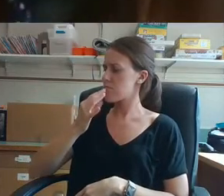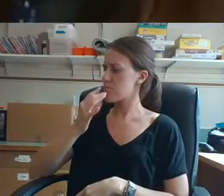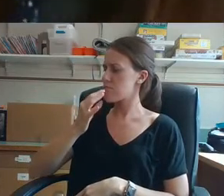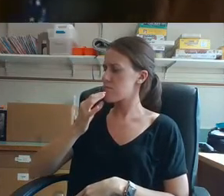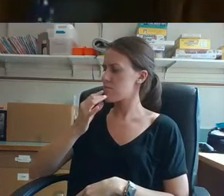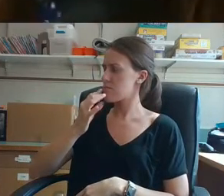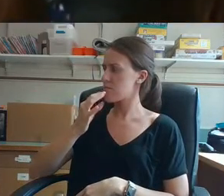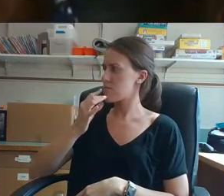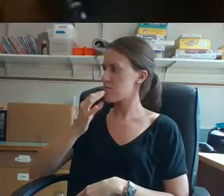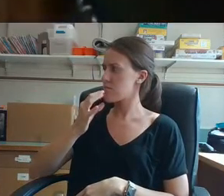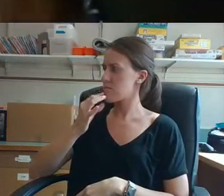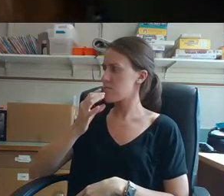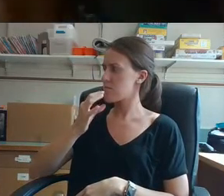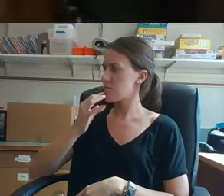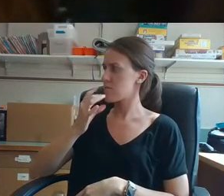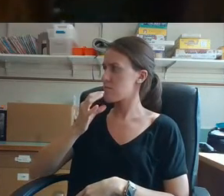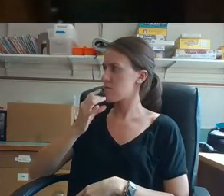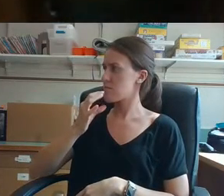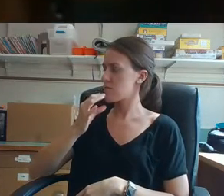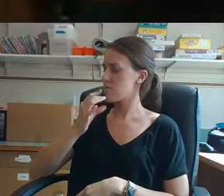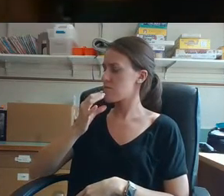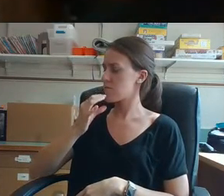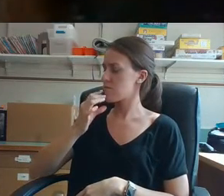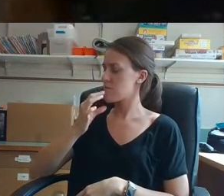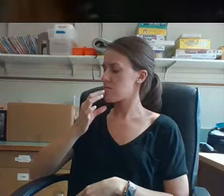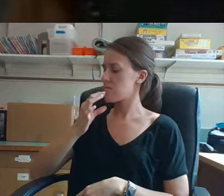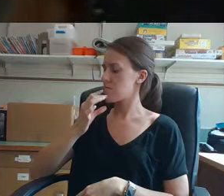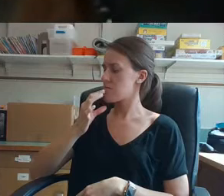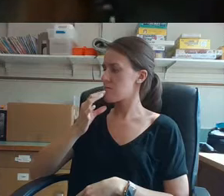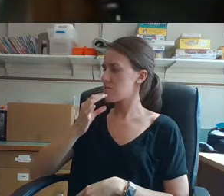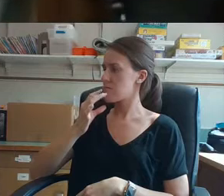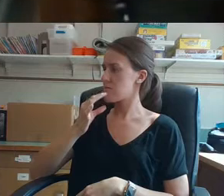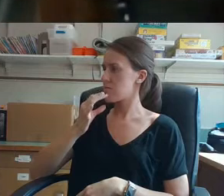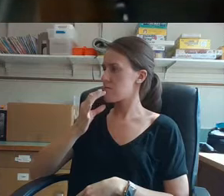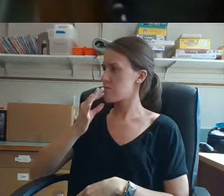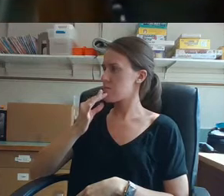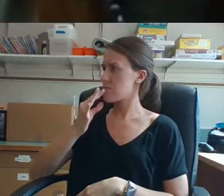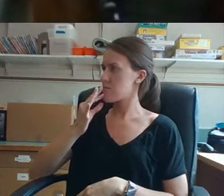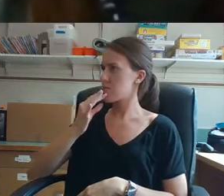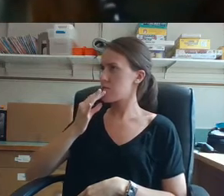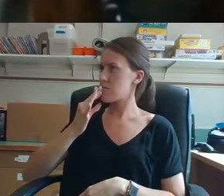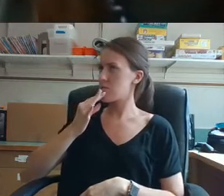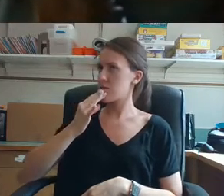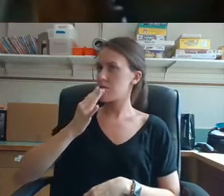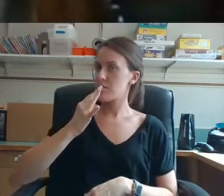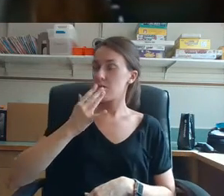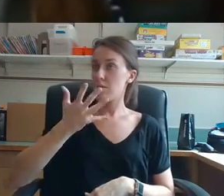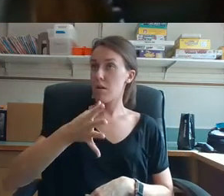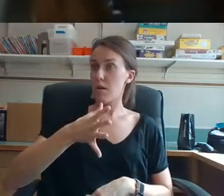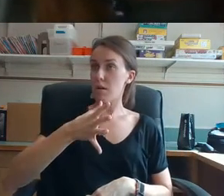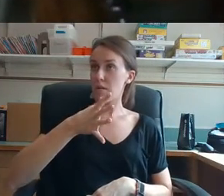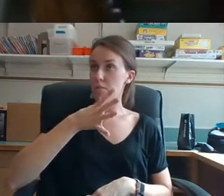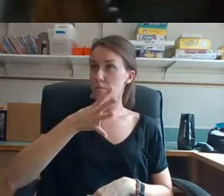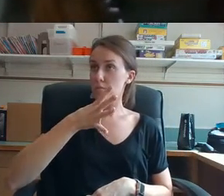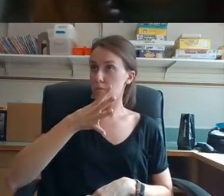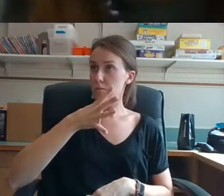someday. Stray day. Another rhyming word. But, thought Little Red Riding Hood, Mother surely won't want me to